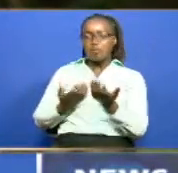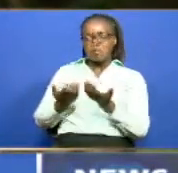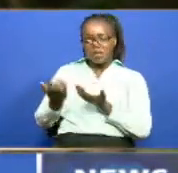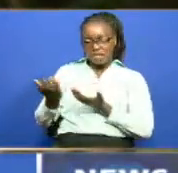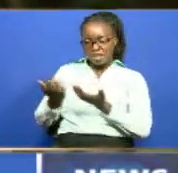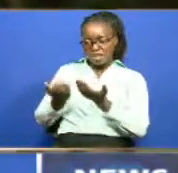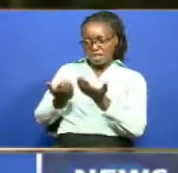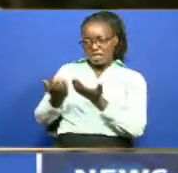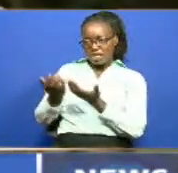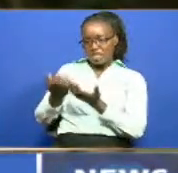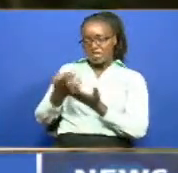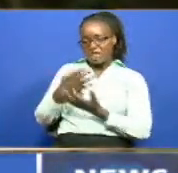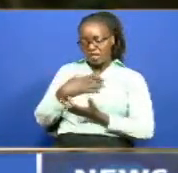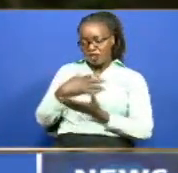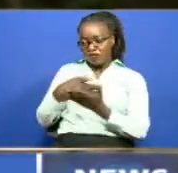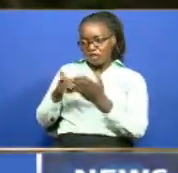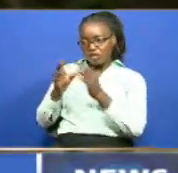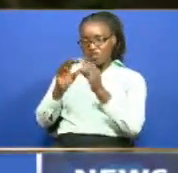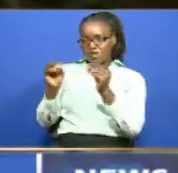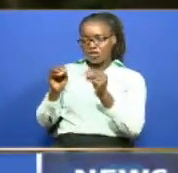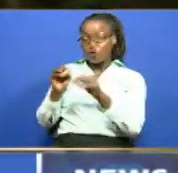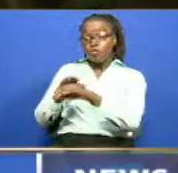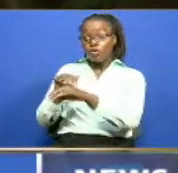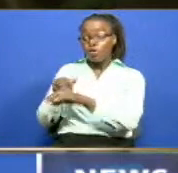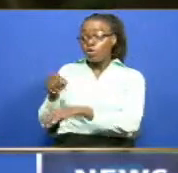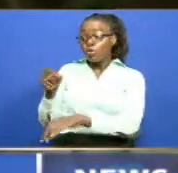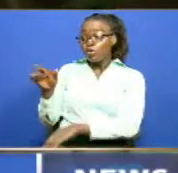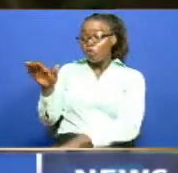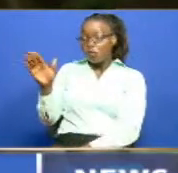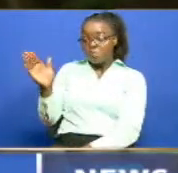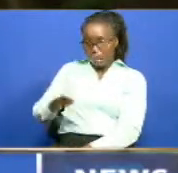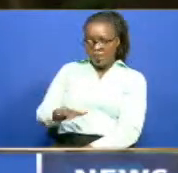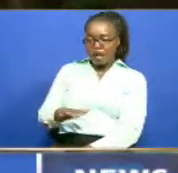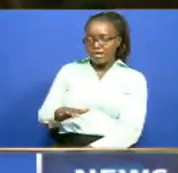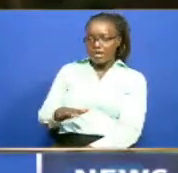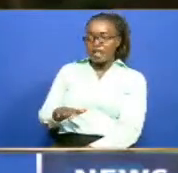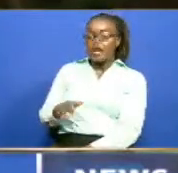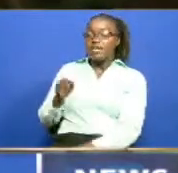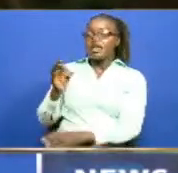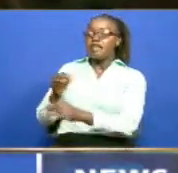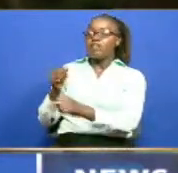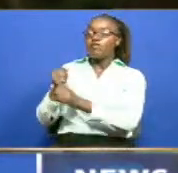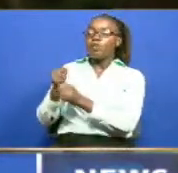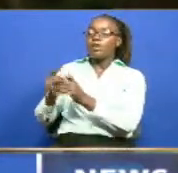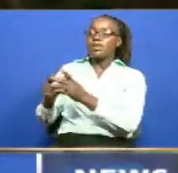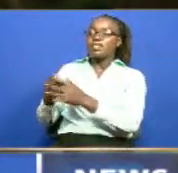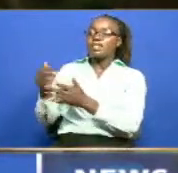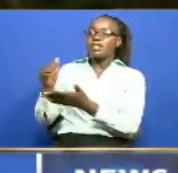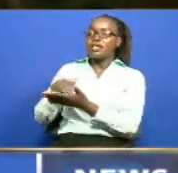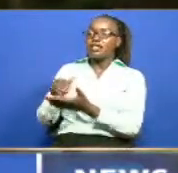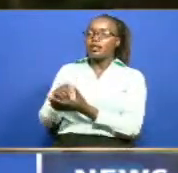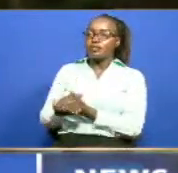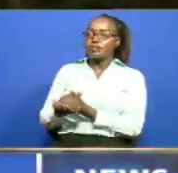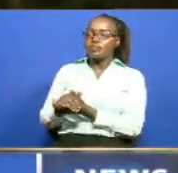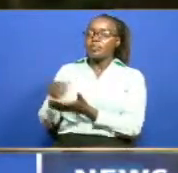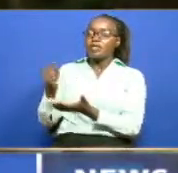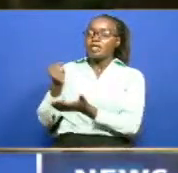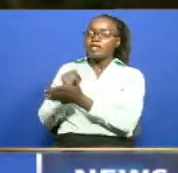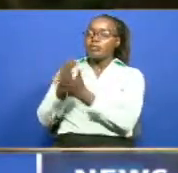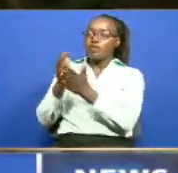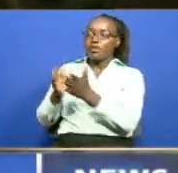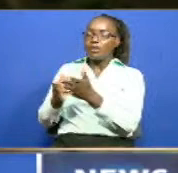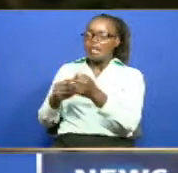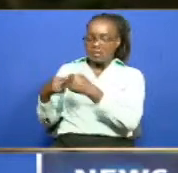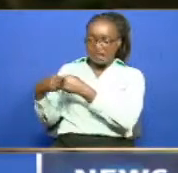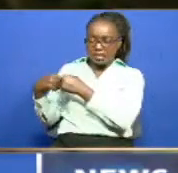on unpaid leave and saying, look, we'll call you back when work comes back. you know, for an employer, you have